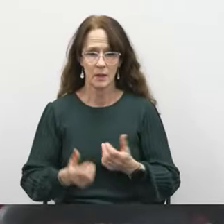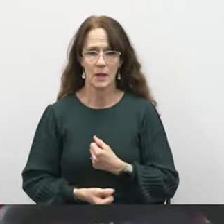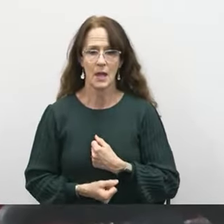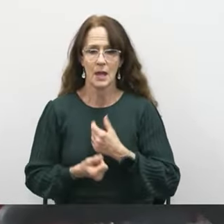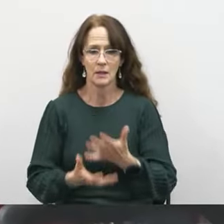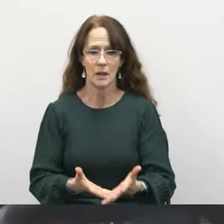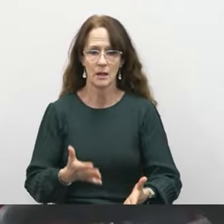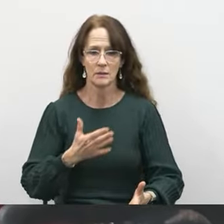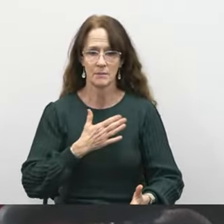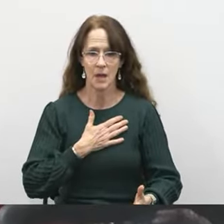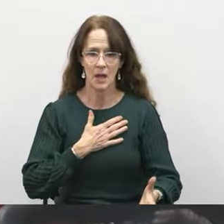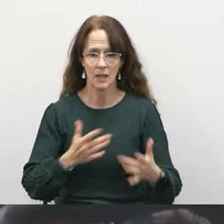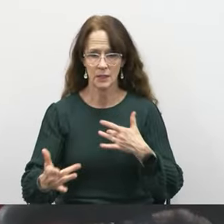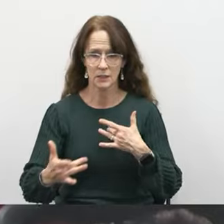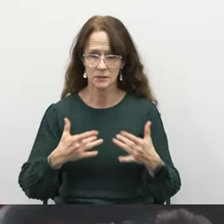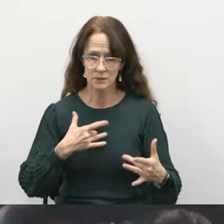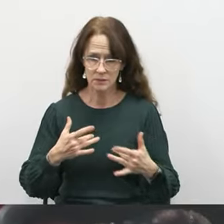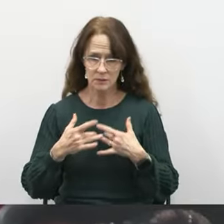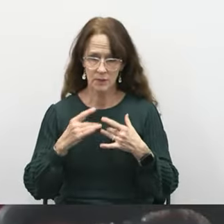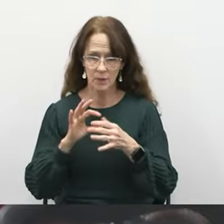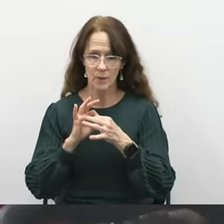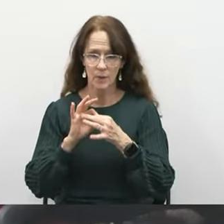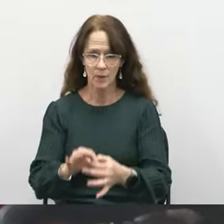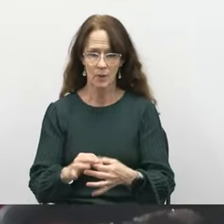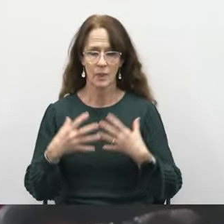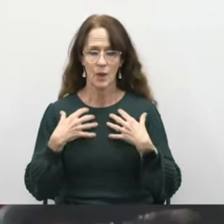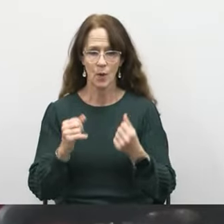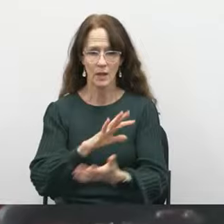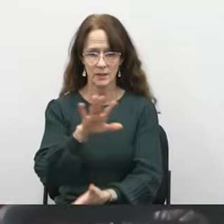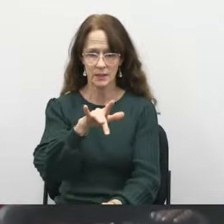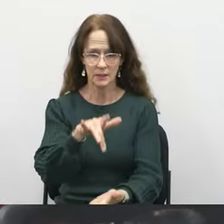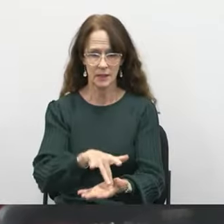my concern regarding the Wellness Center.